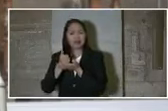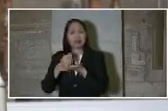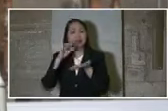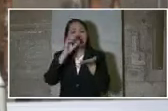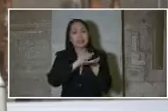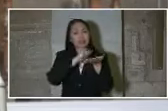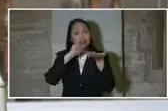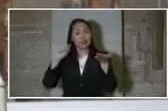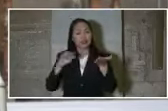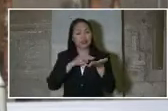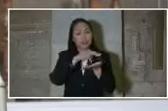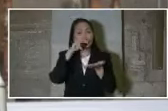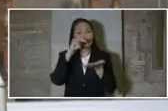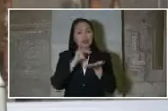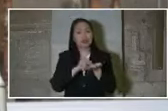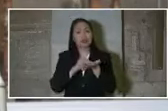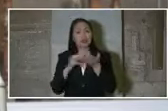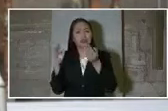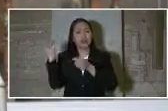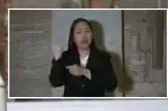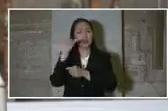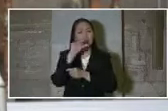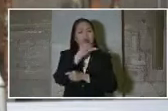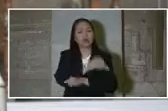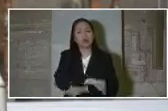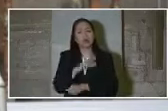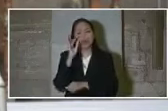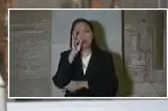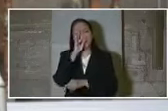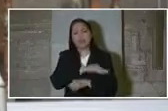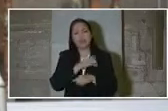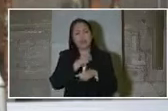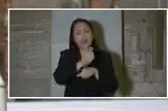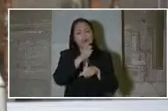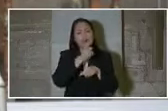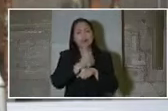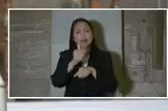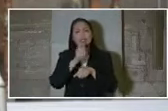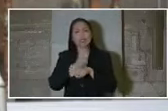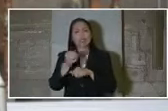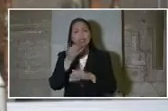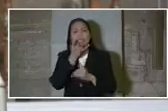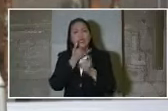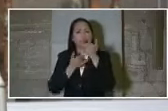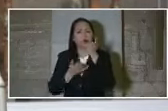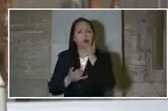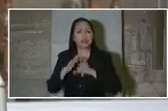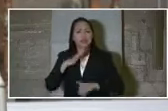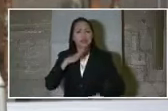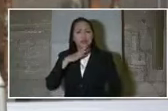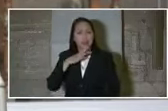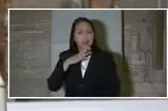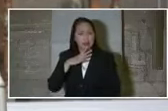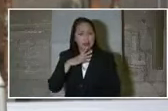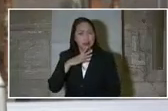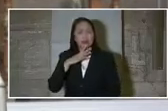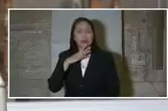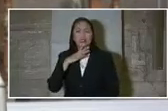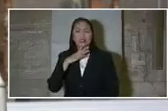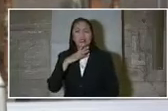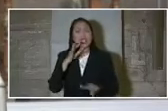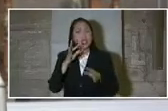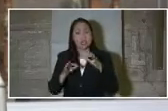oppression, false accusation, and malicious speech, when you do